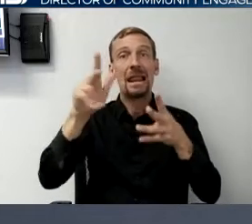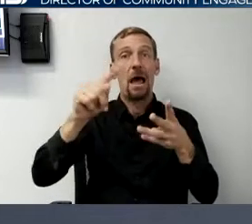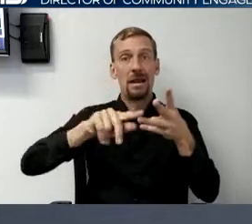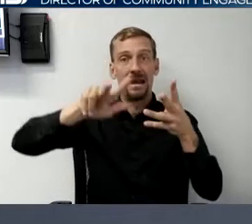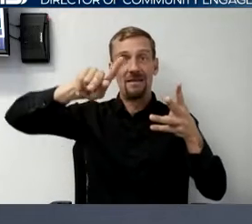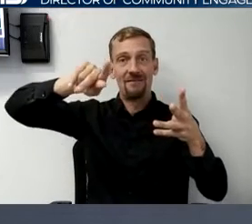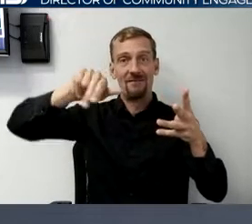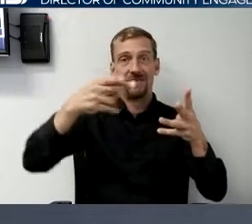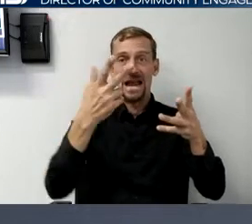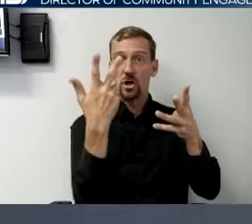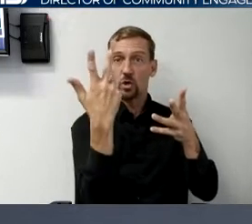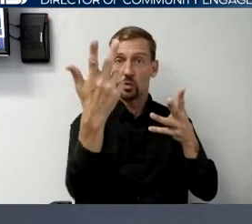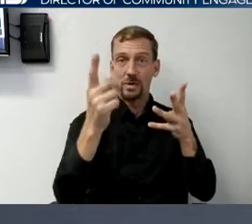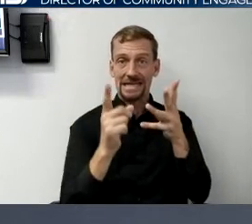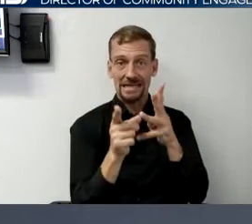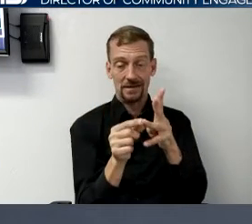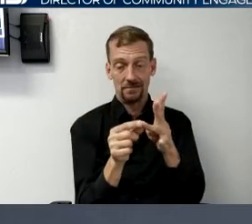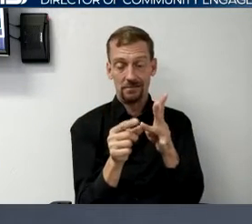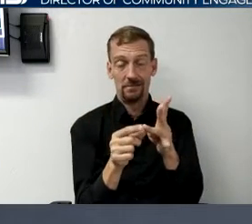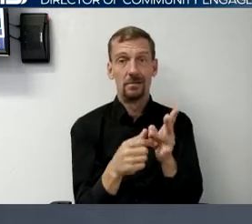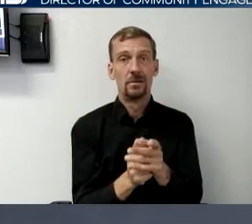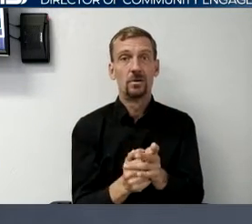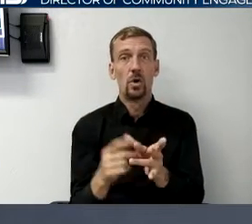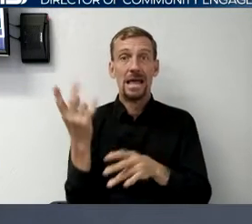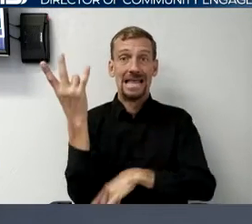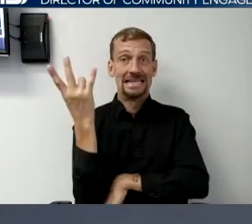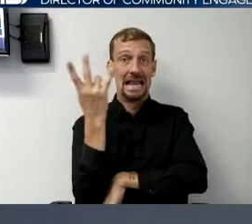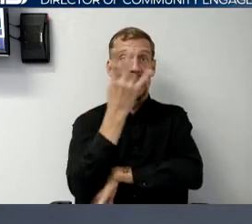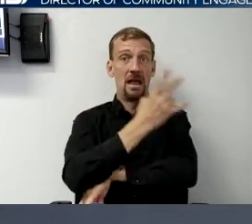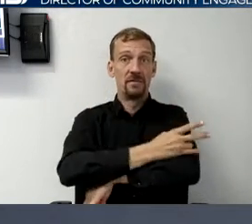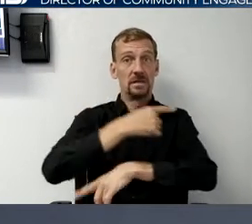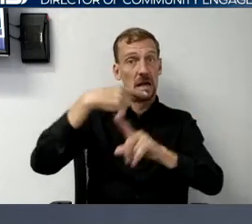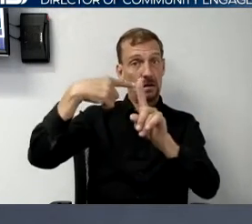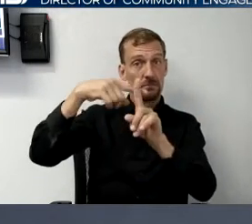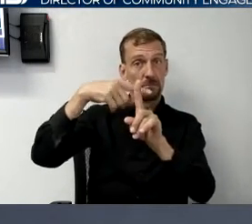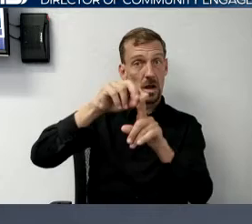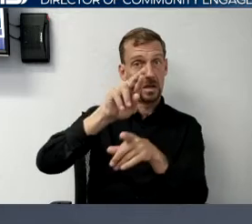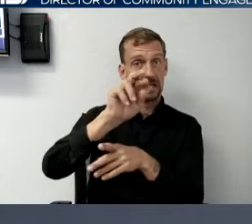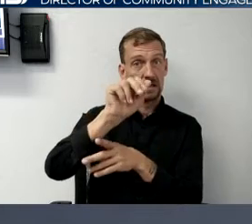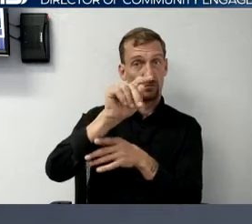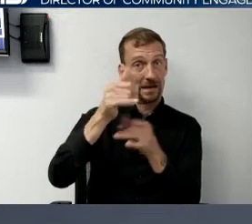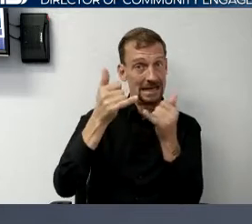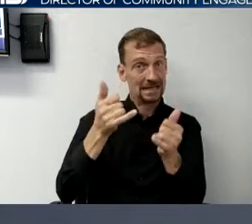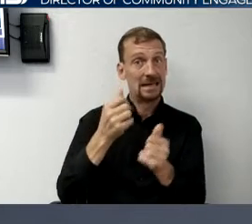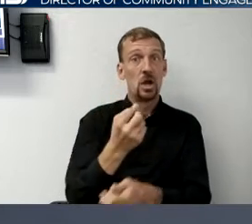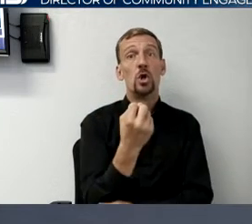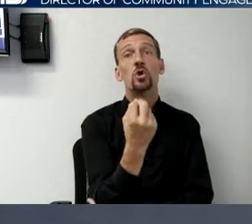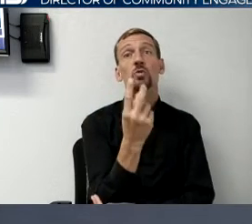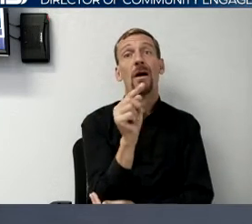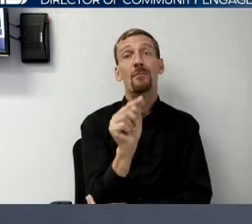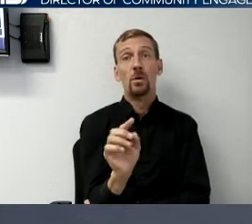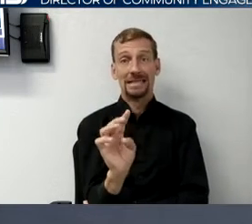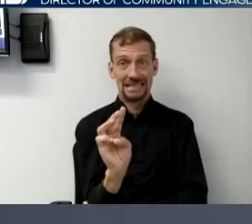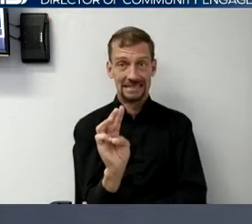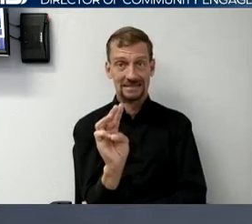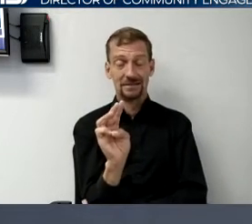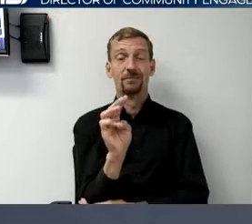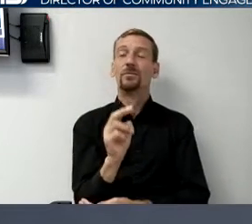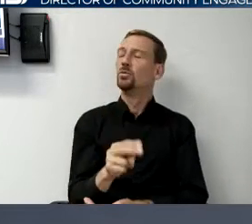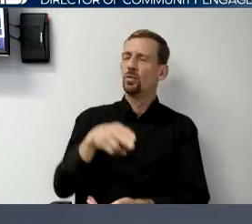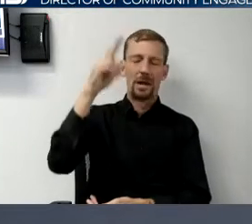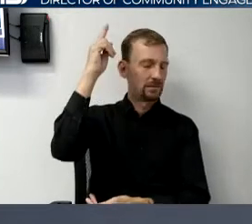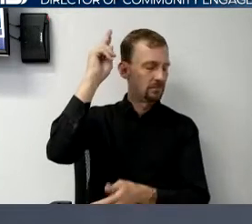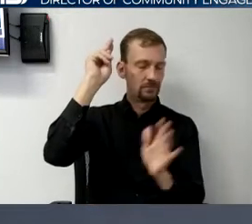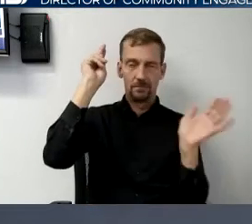phase 3. And so the 7-day positivity rate for Tulare County right now is 12.6, so too